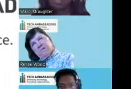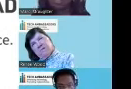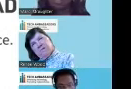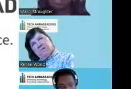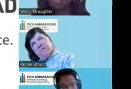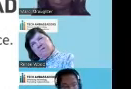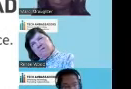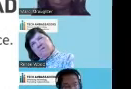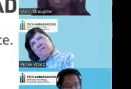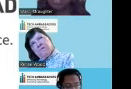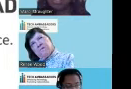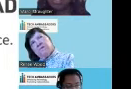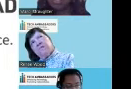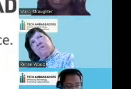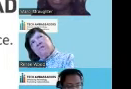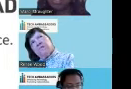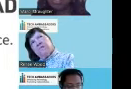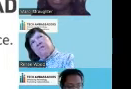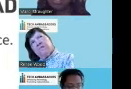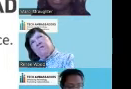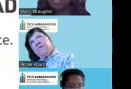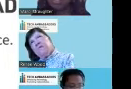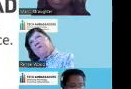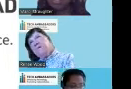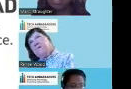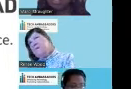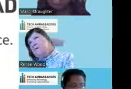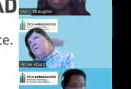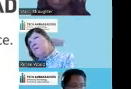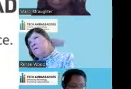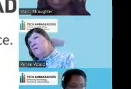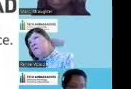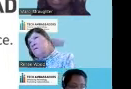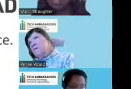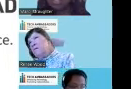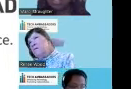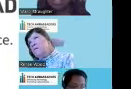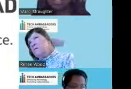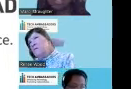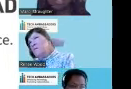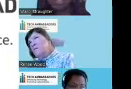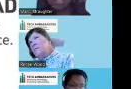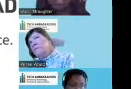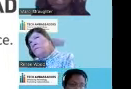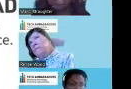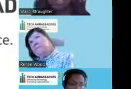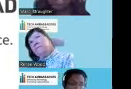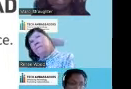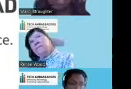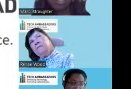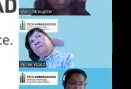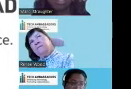unless Brad has joined us, I don't think that he's here, but what he did do is send me a